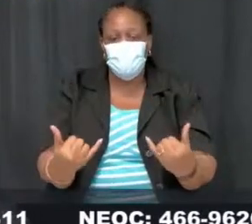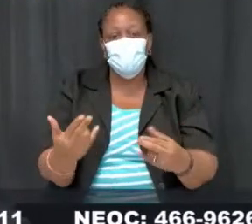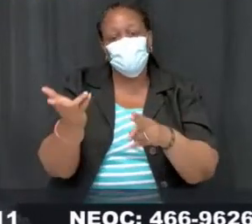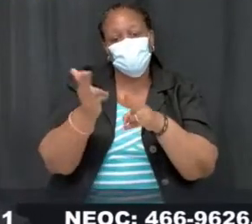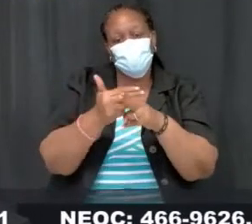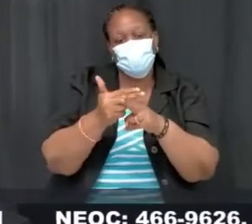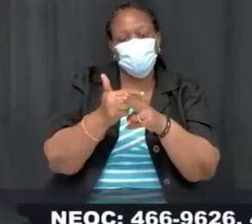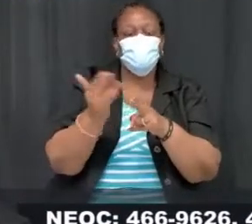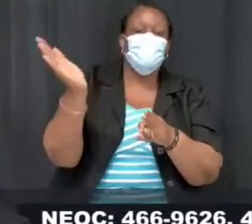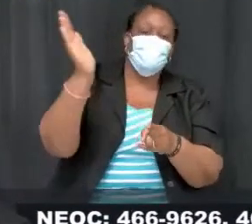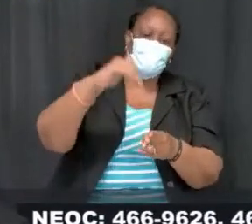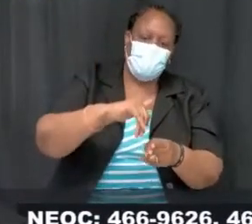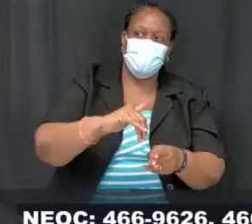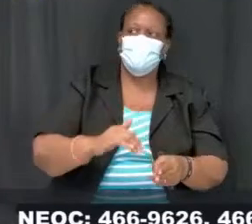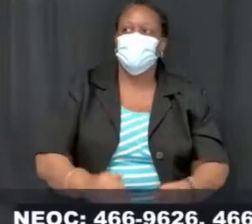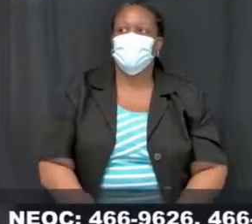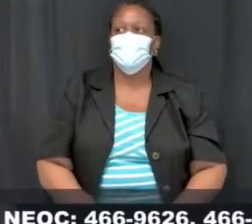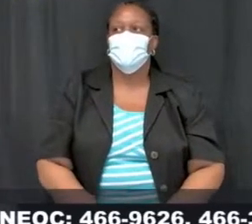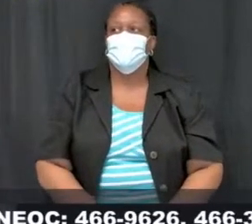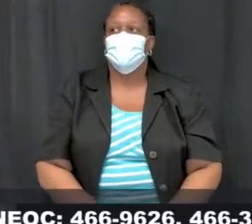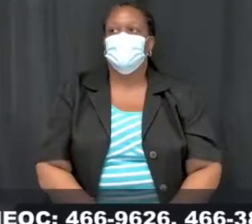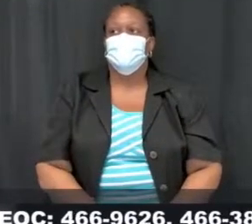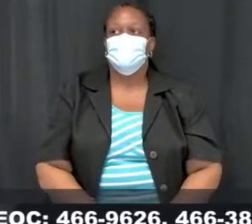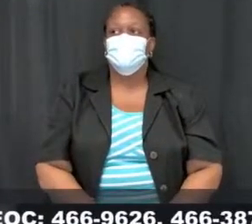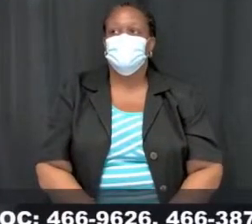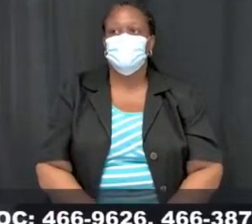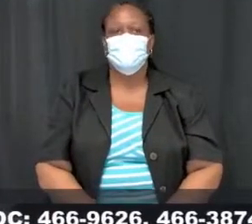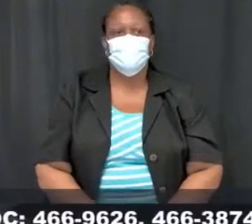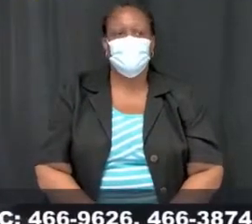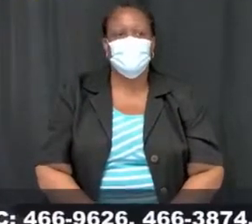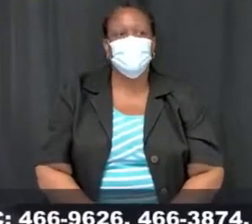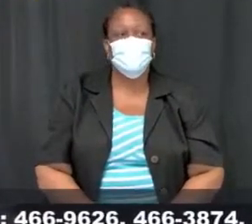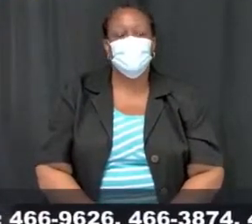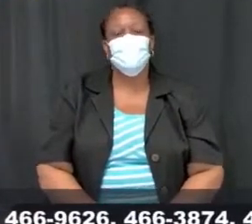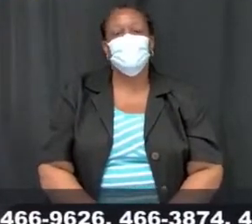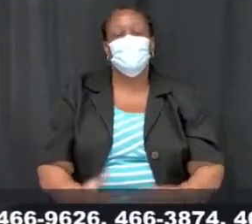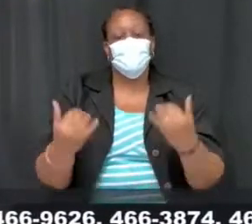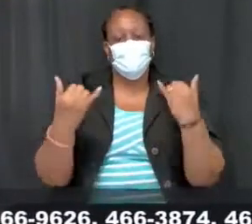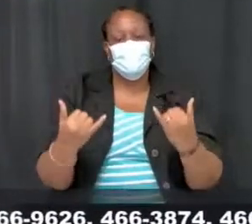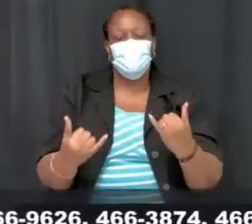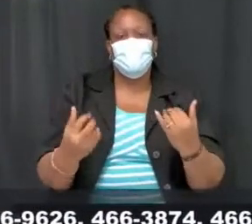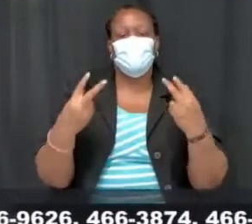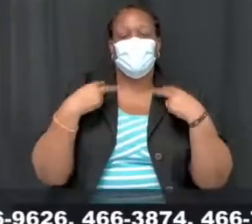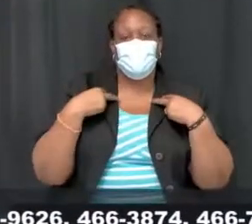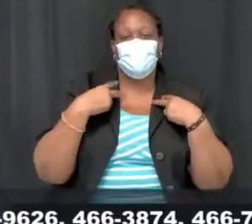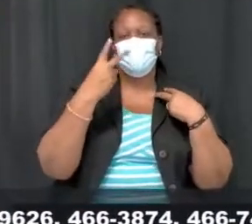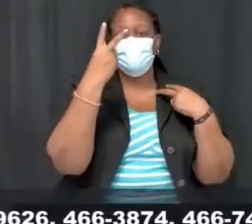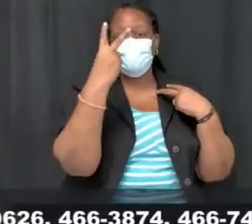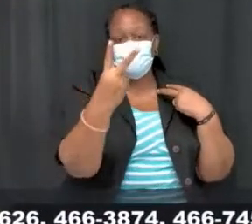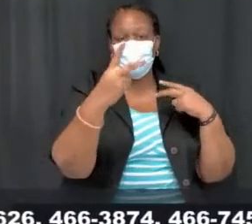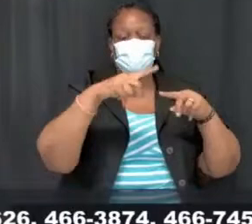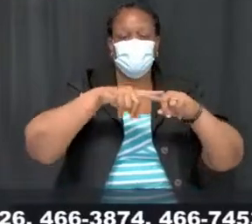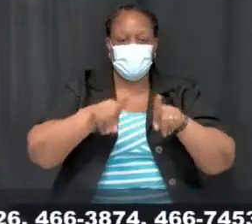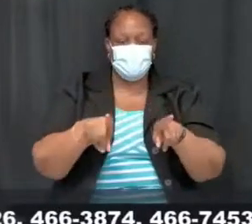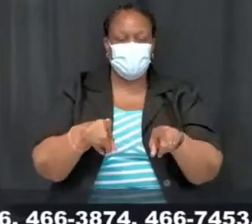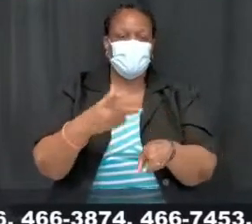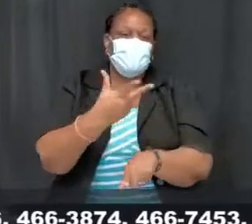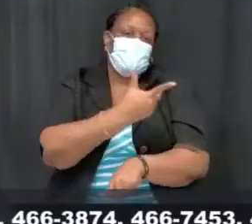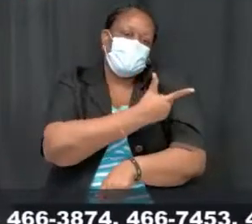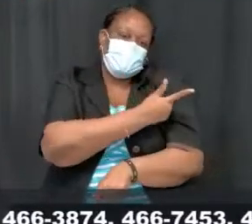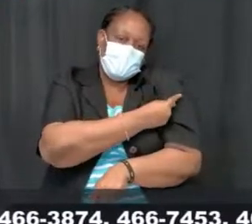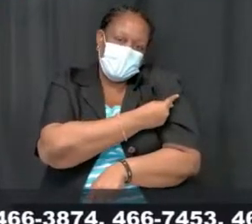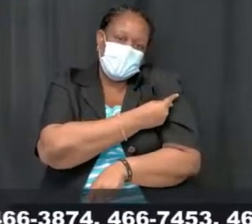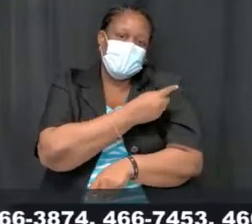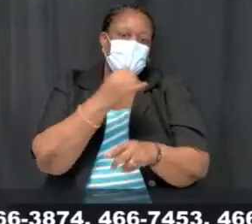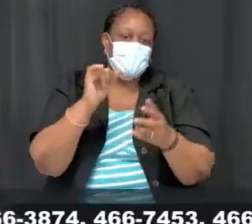to me about options. I want to thank the Honorable Akila Byron Nisbet and the team, and also by extension the government,